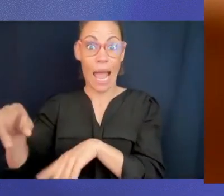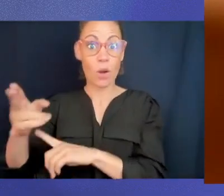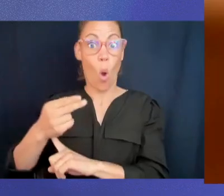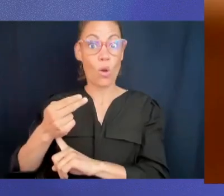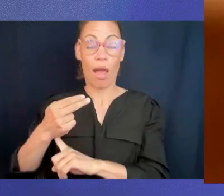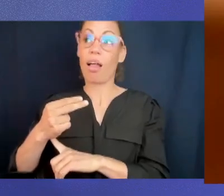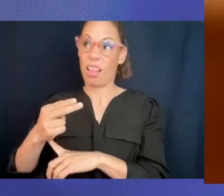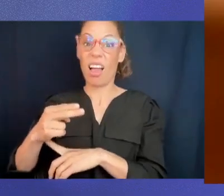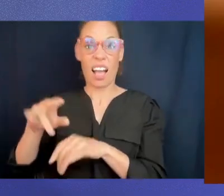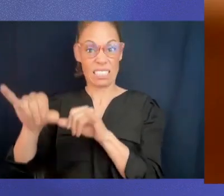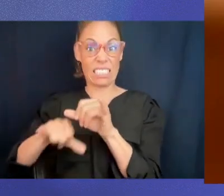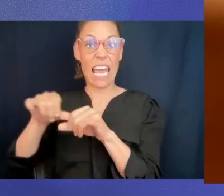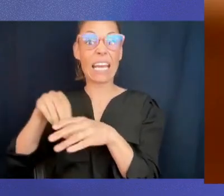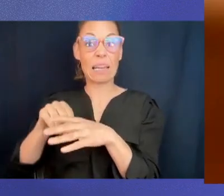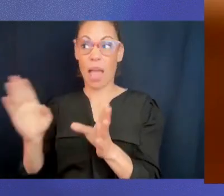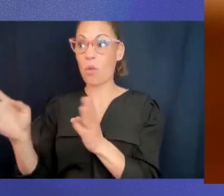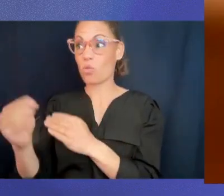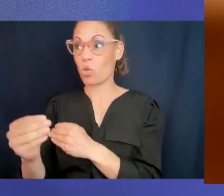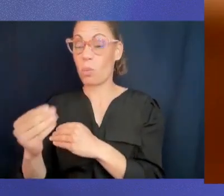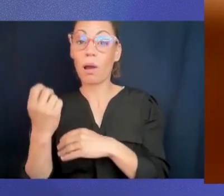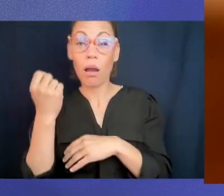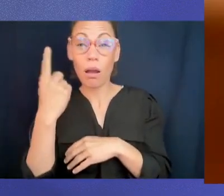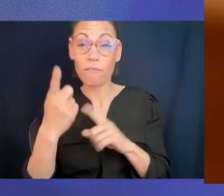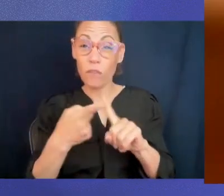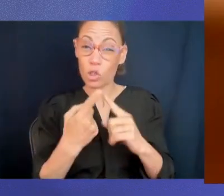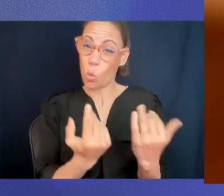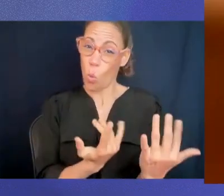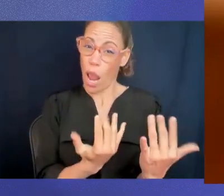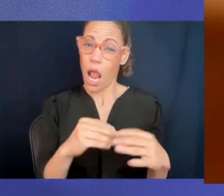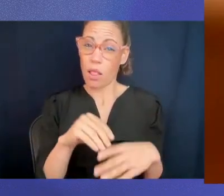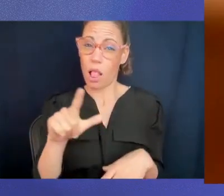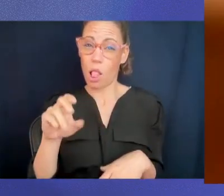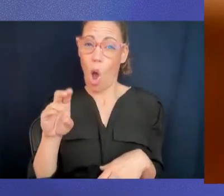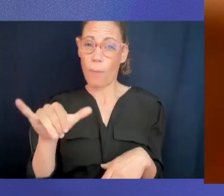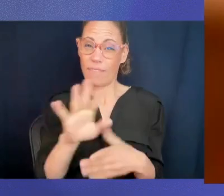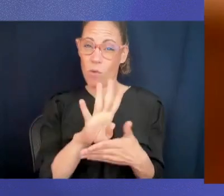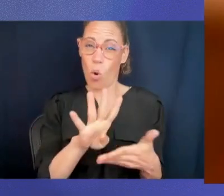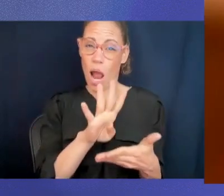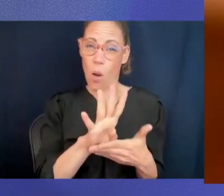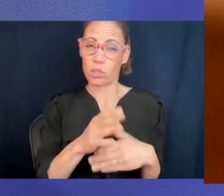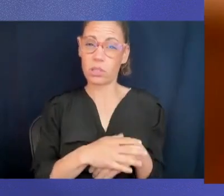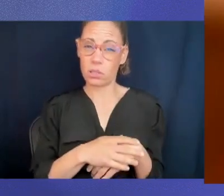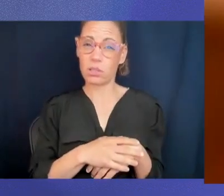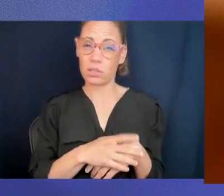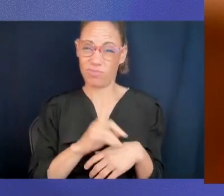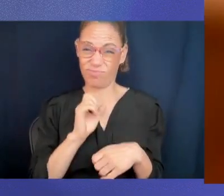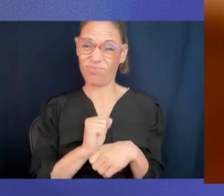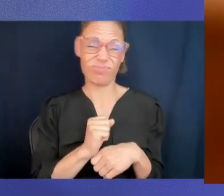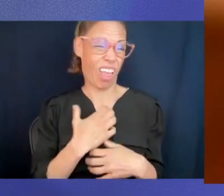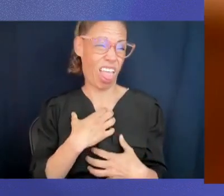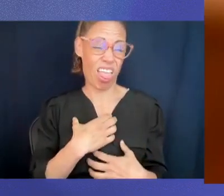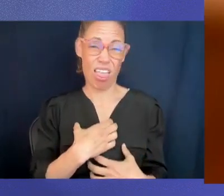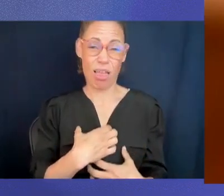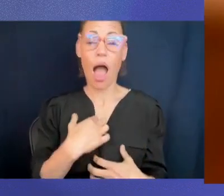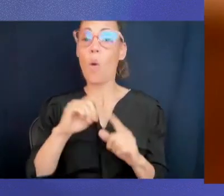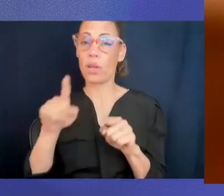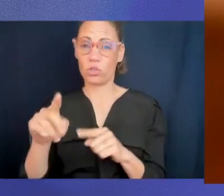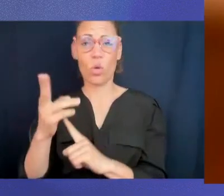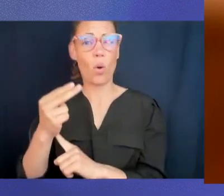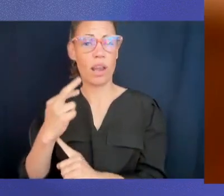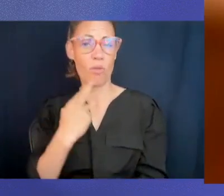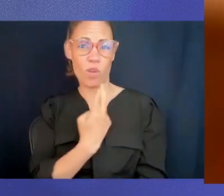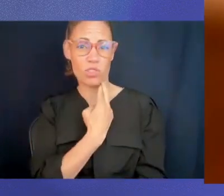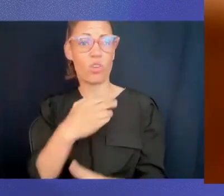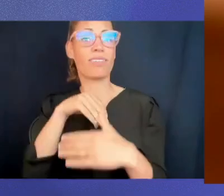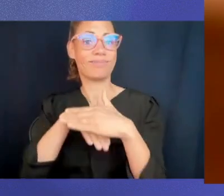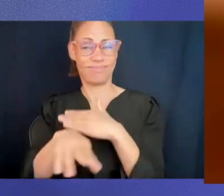in the lobby holding area. I was hungry, and I went to the hotel restaurant, and there was a menu.